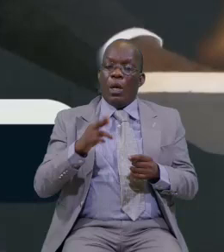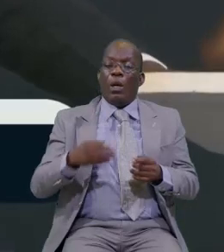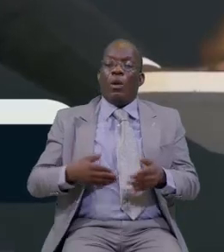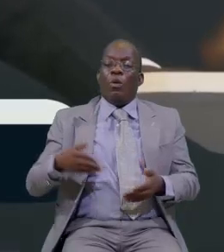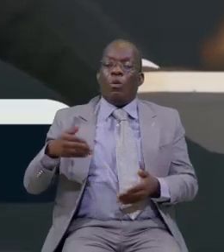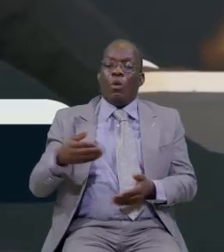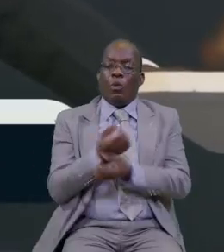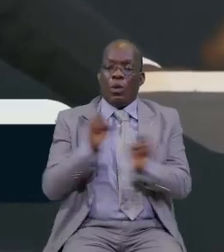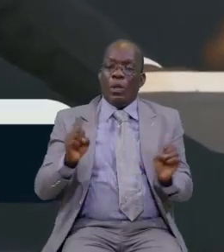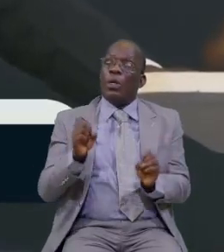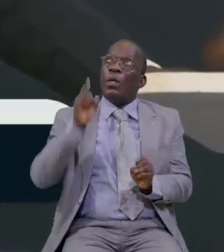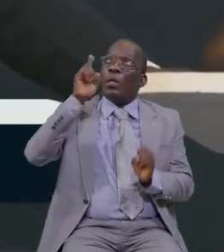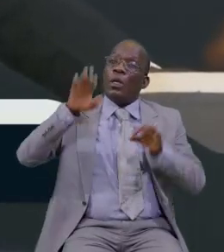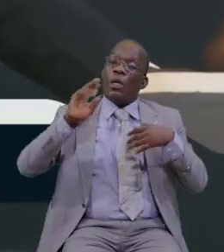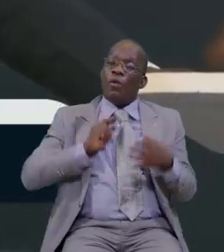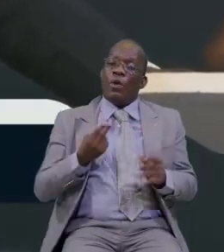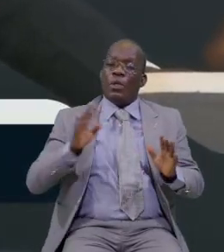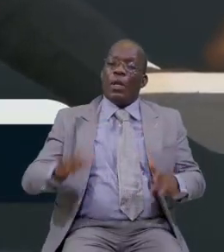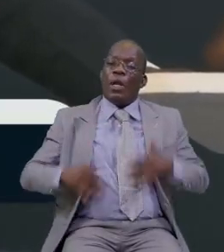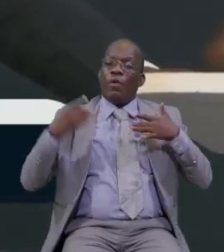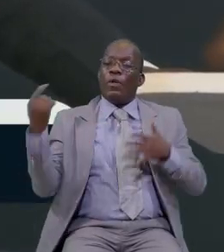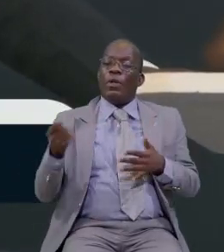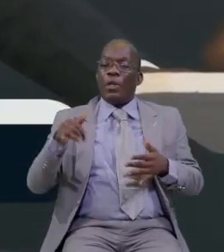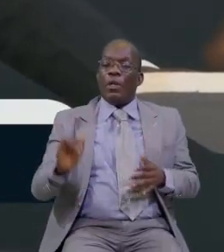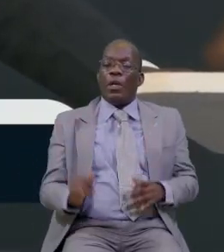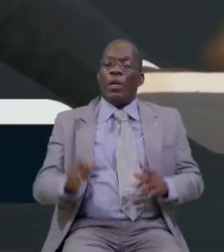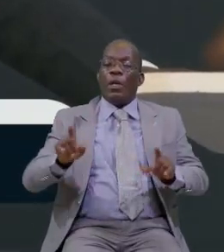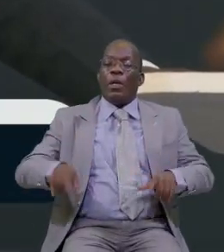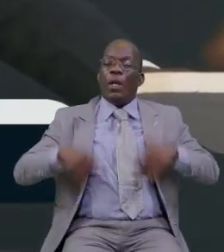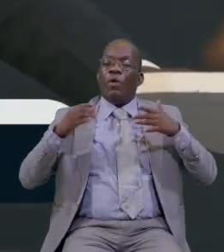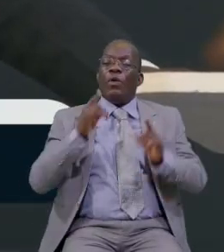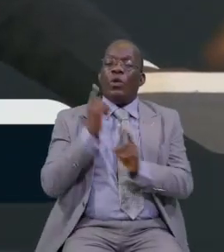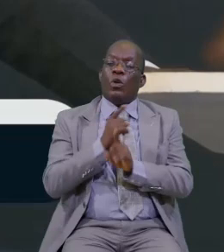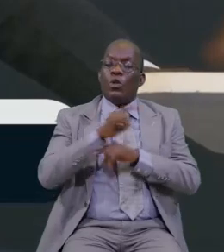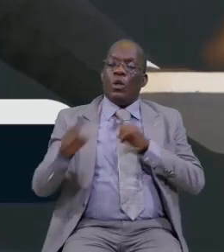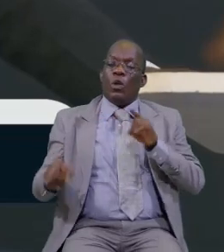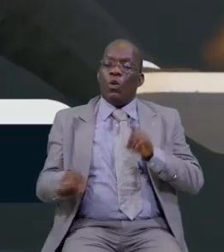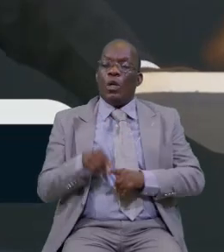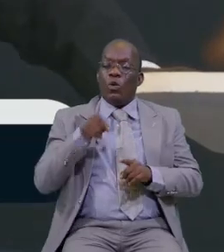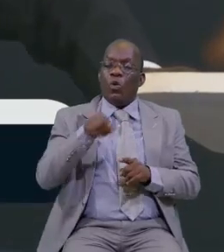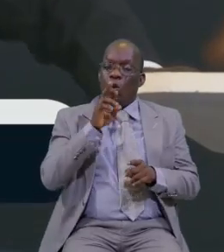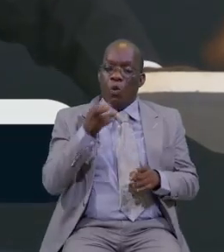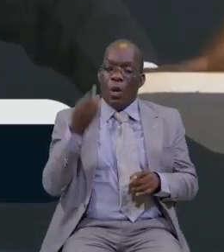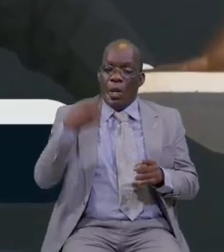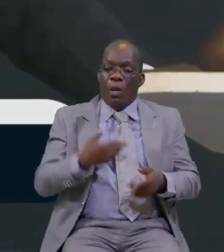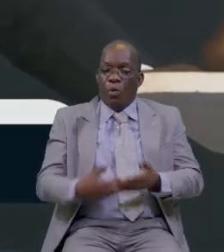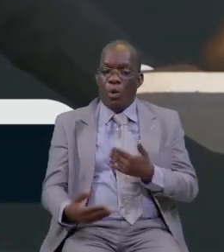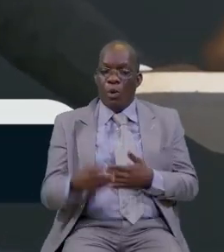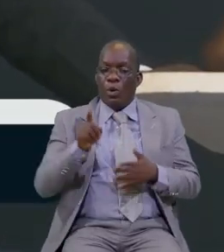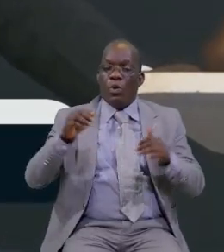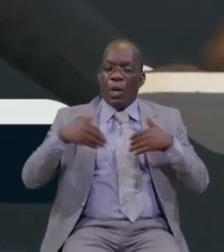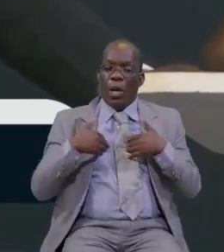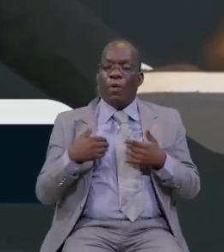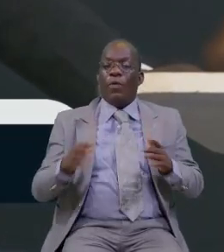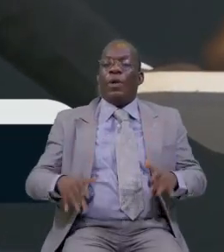Just like when you were born naturally, you had life, like human